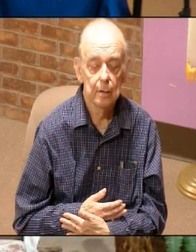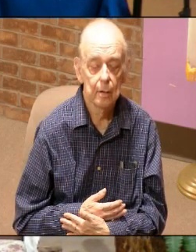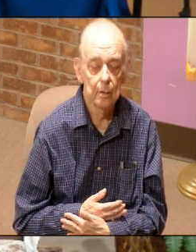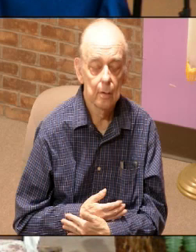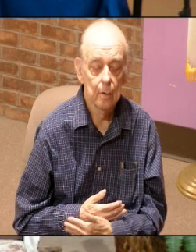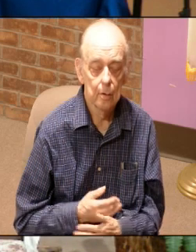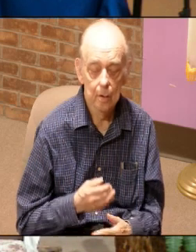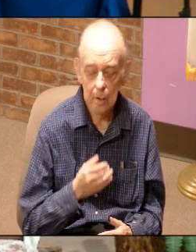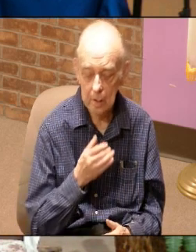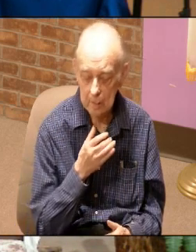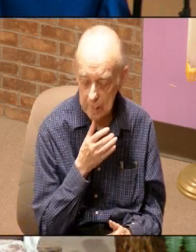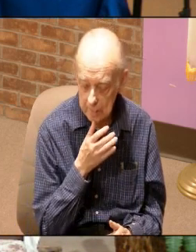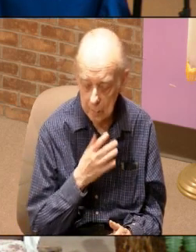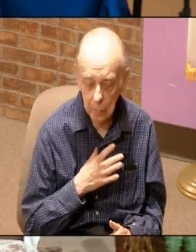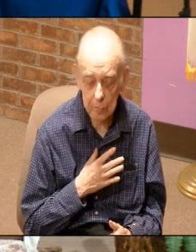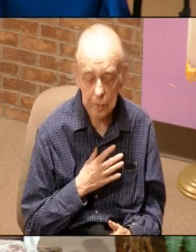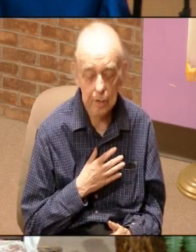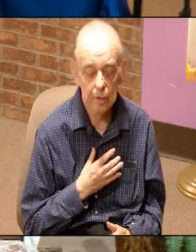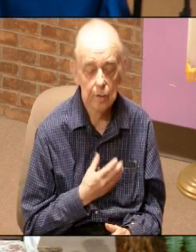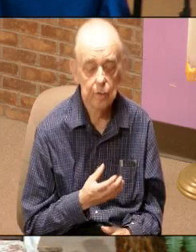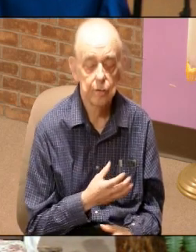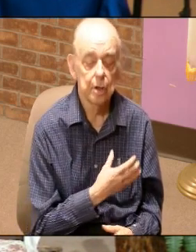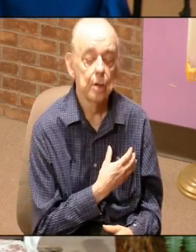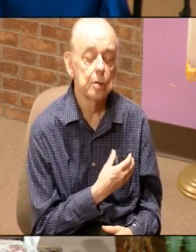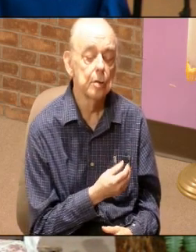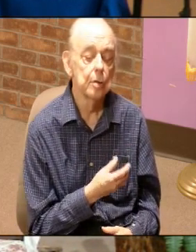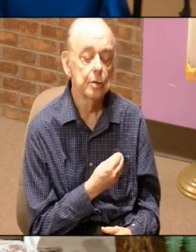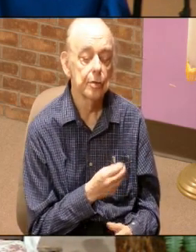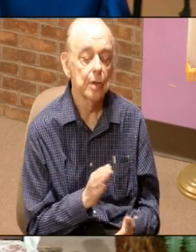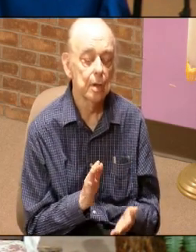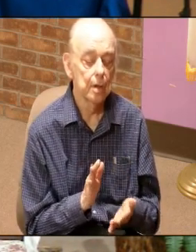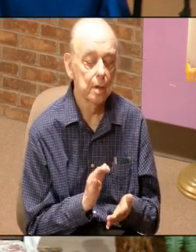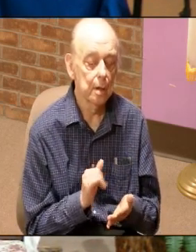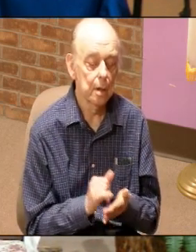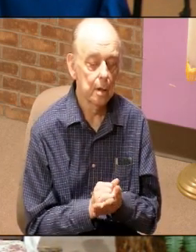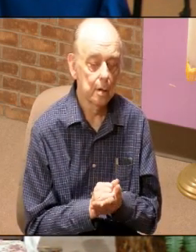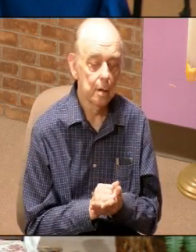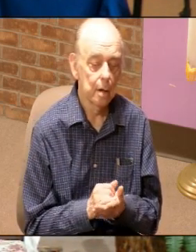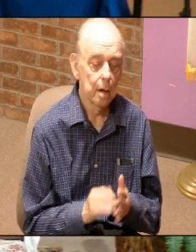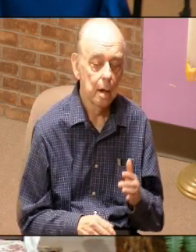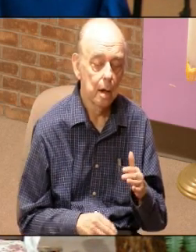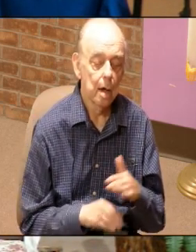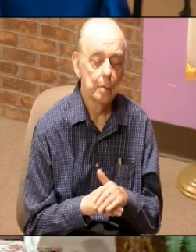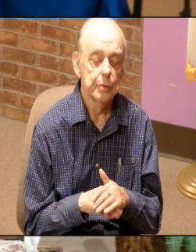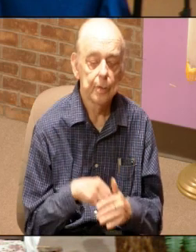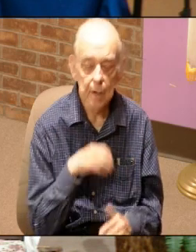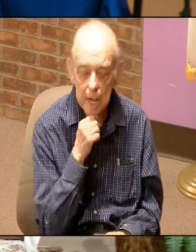she nursed that child up until the age of two